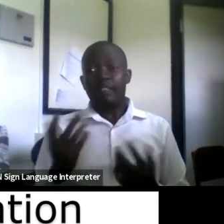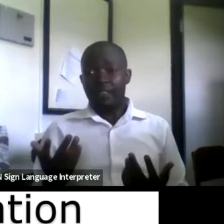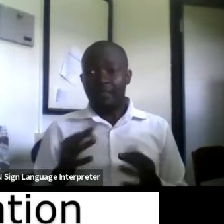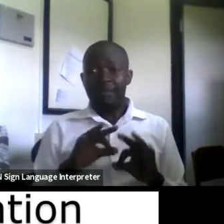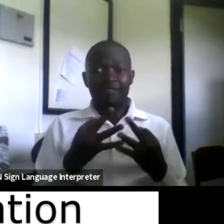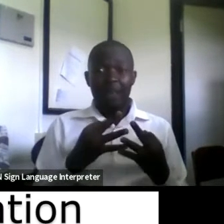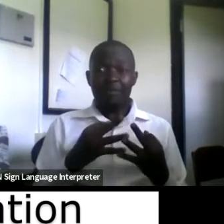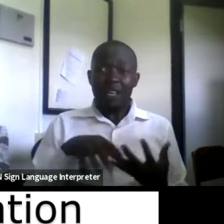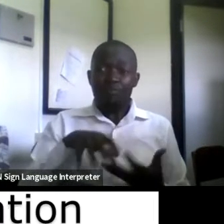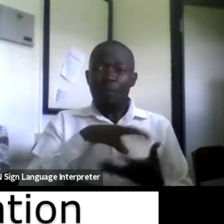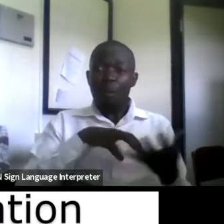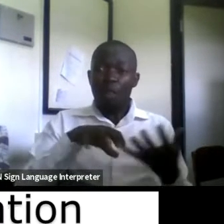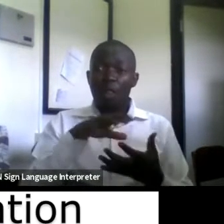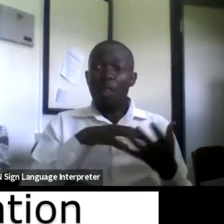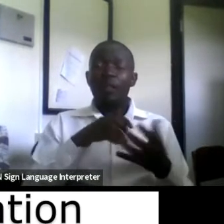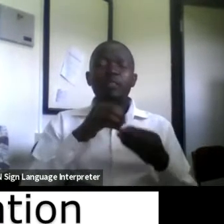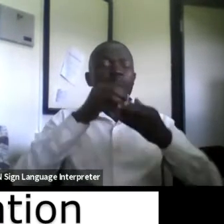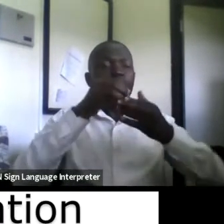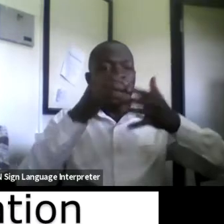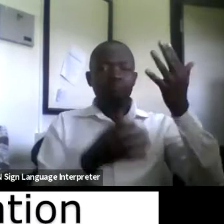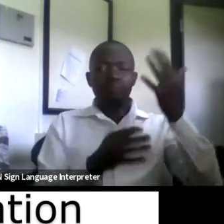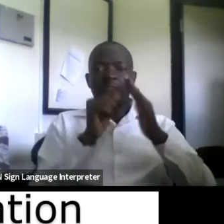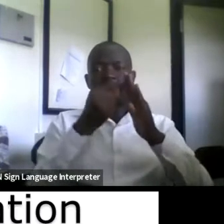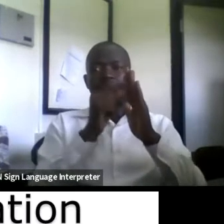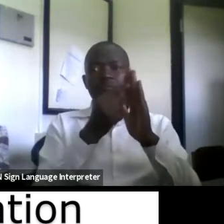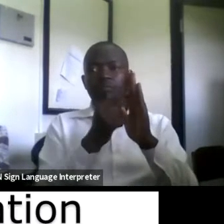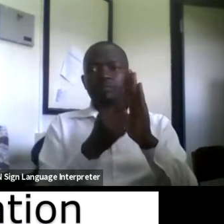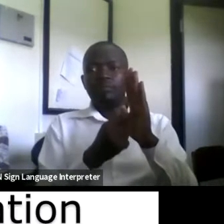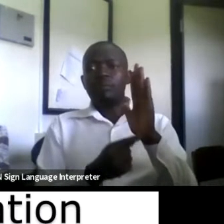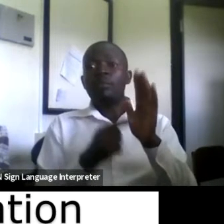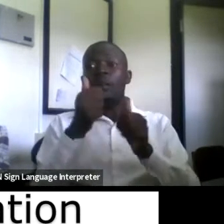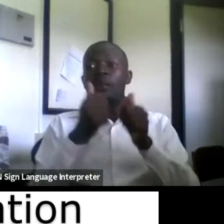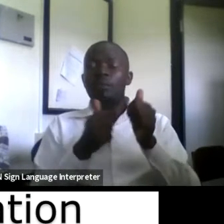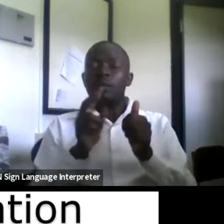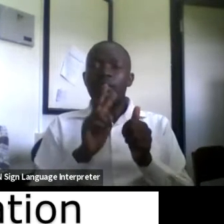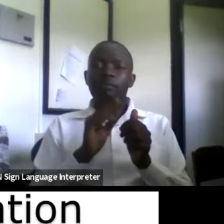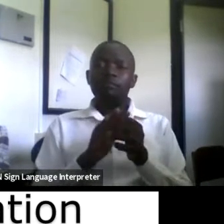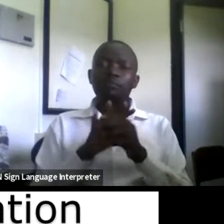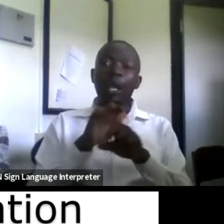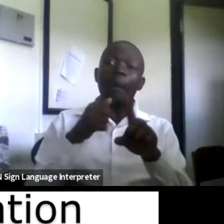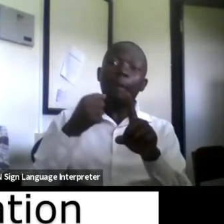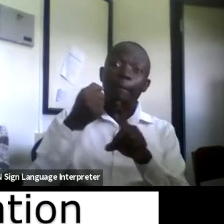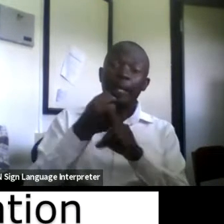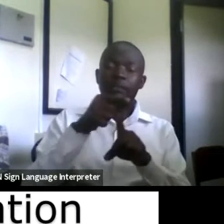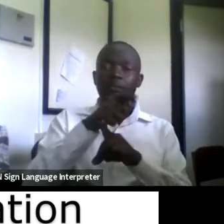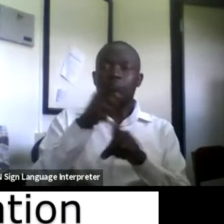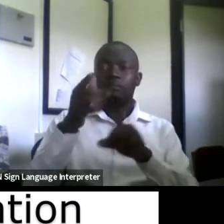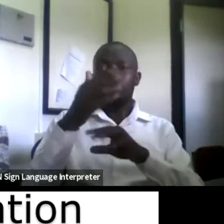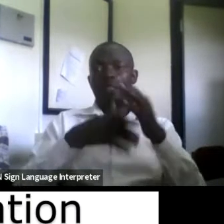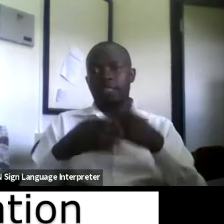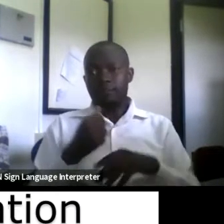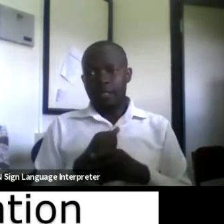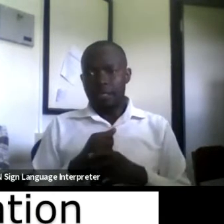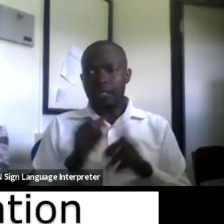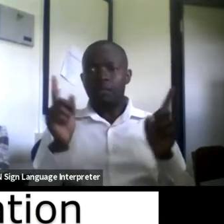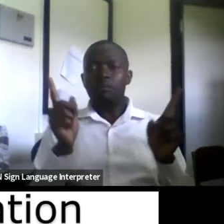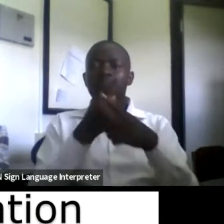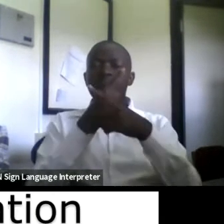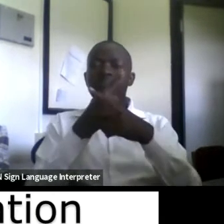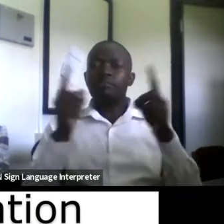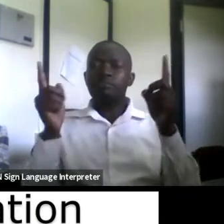multiple factors which make people or who are impacted by disability in differential terms, and we need